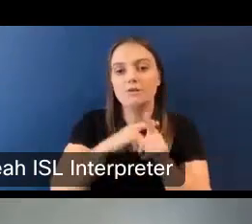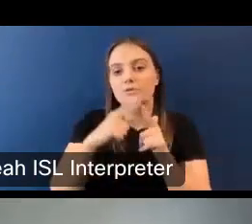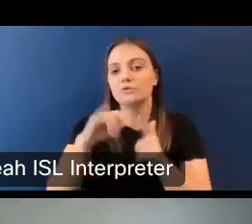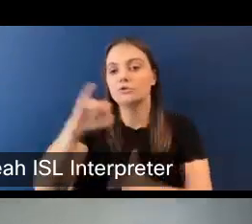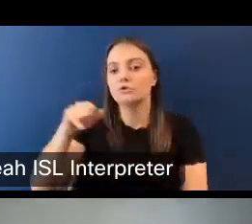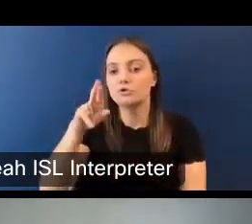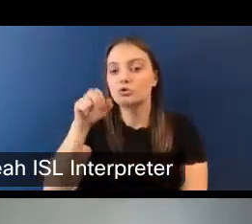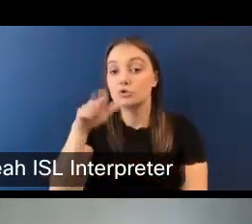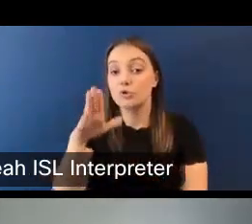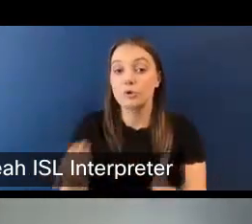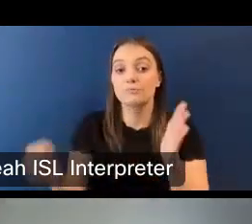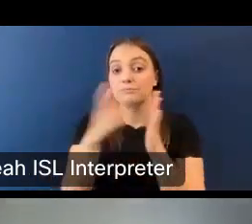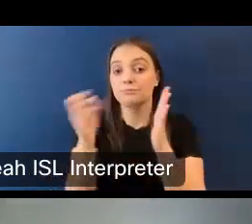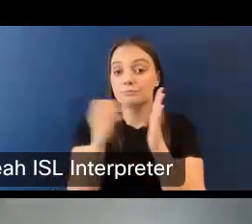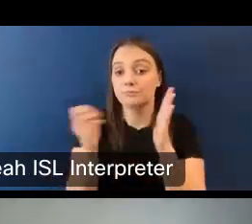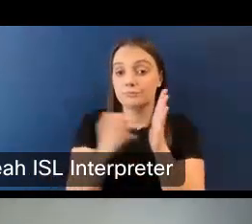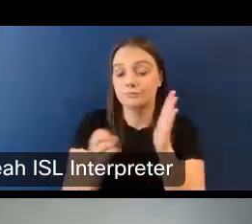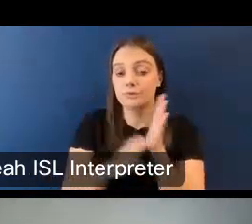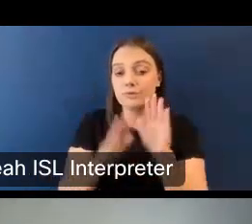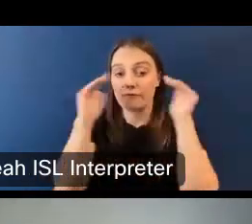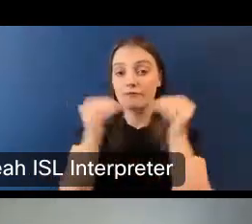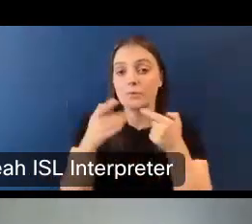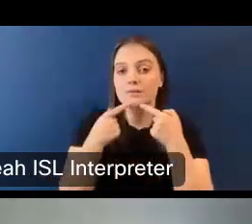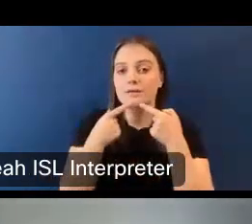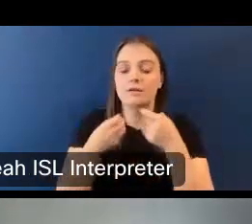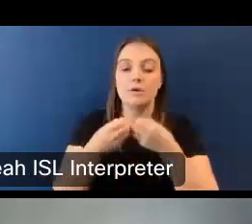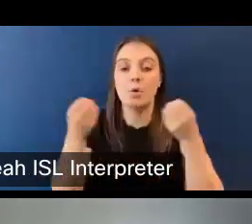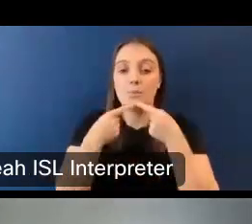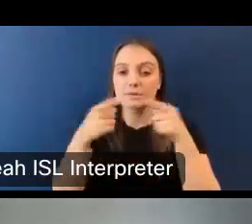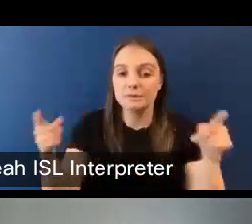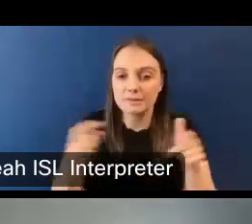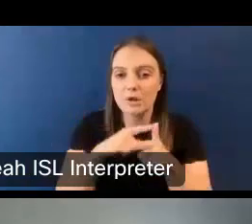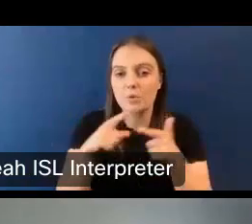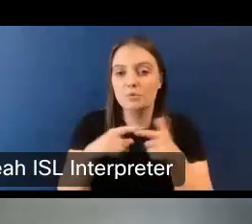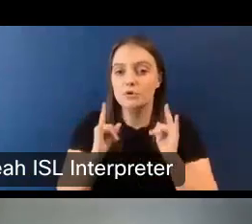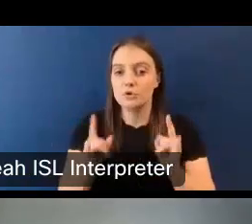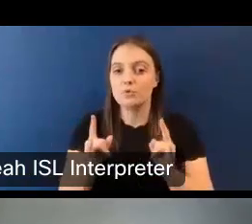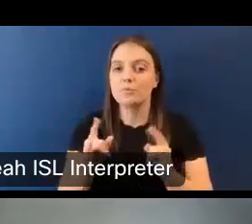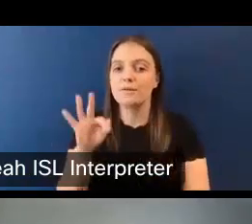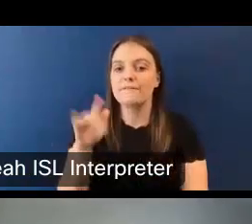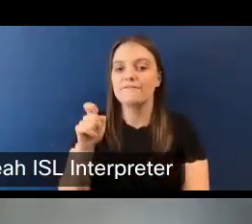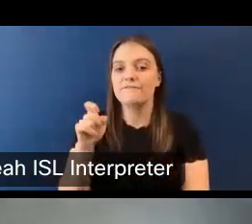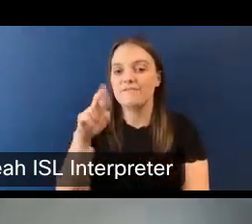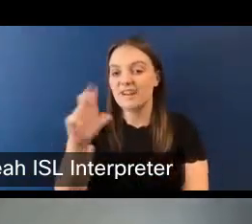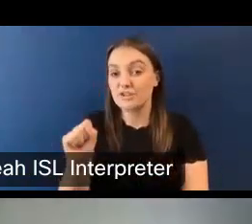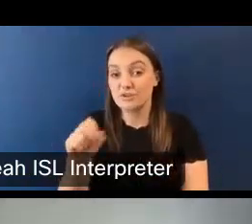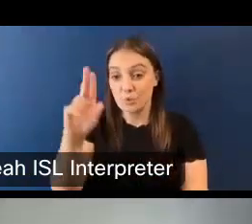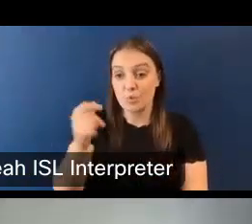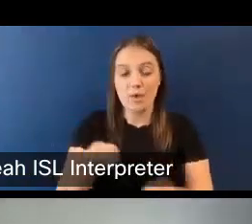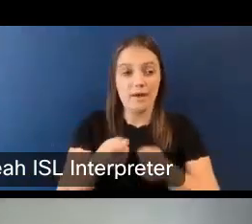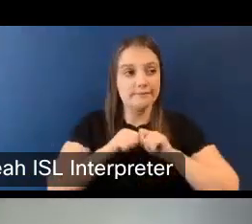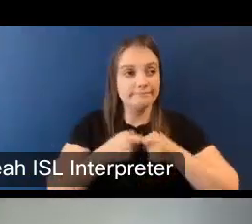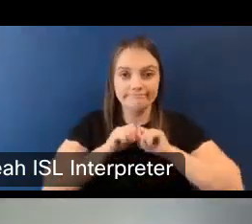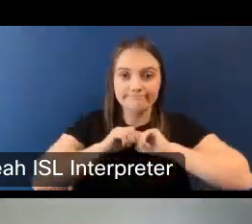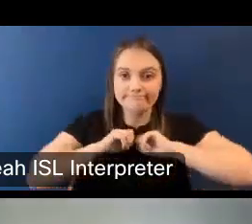that focus on the topic of patient safety, open disclosure, human factors. And these are all resources that you can bring to your teams.